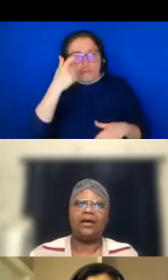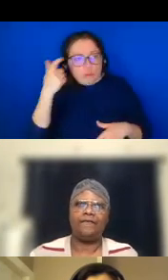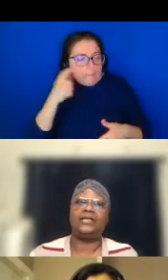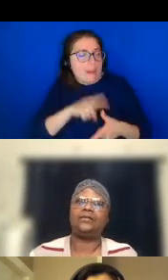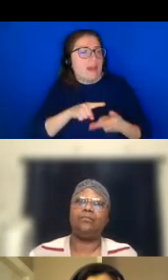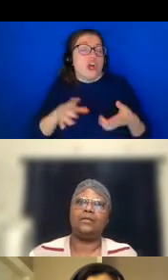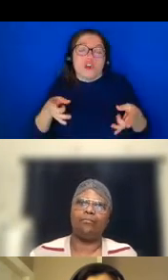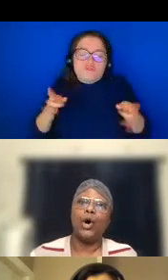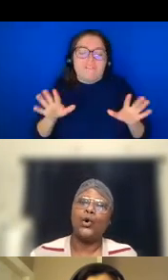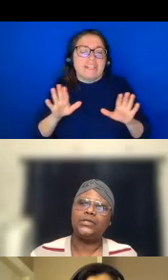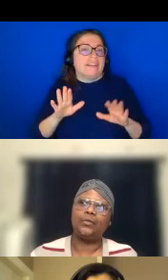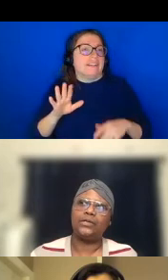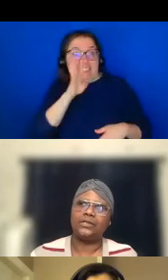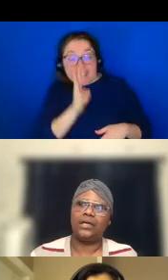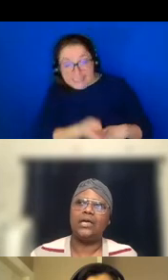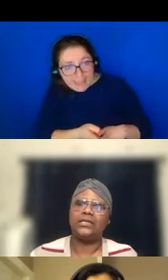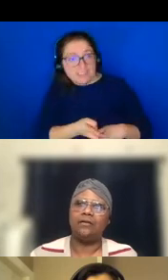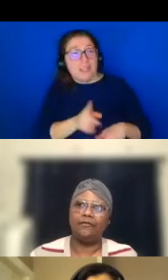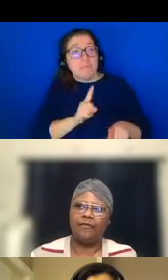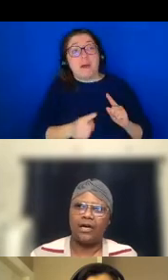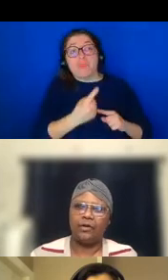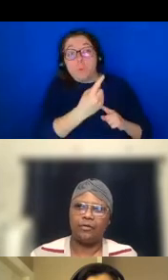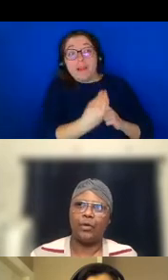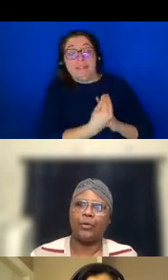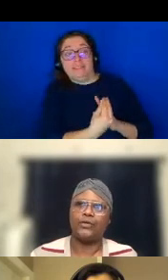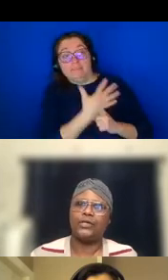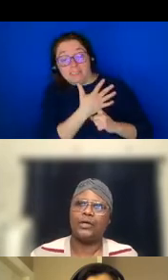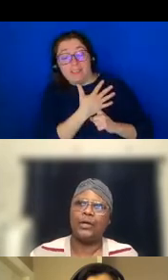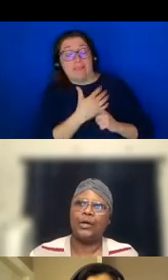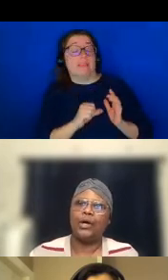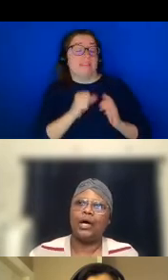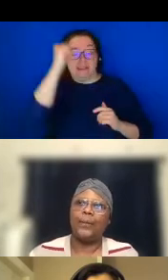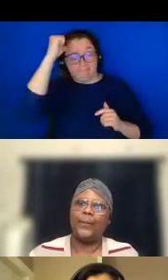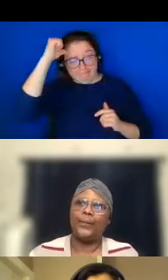that affected me the most was the case of a 5-year-old